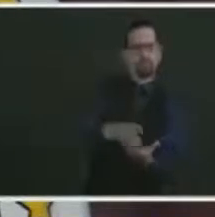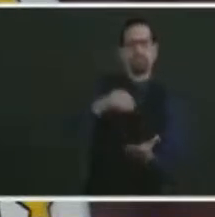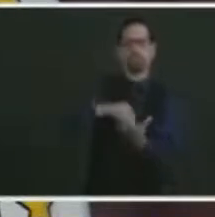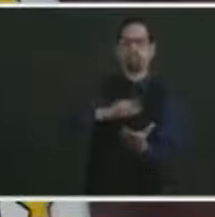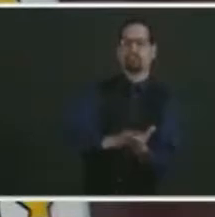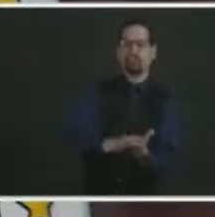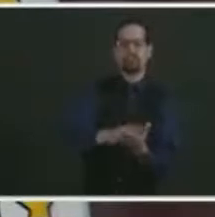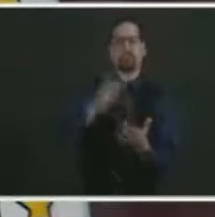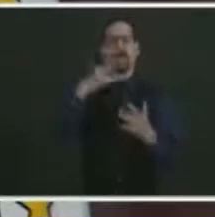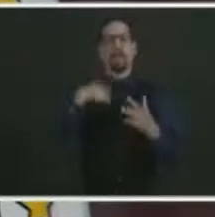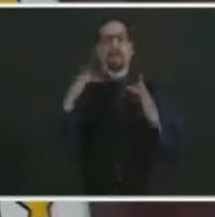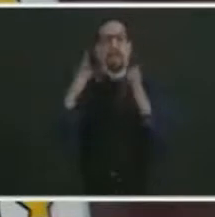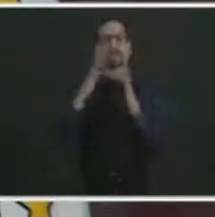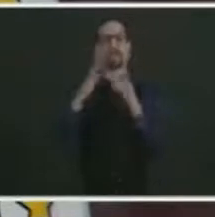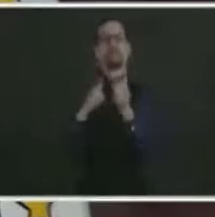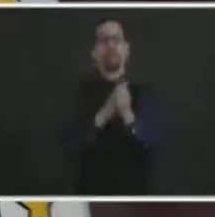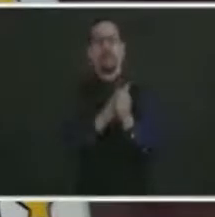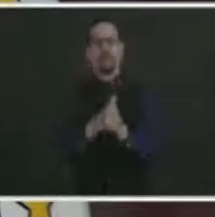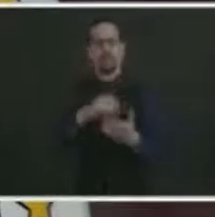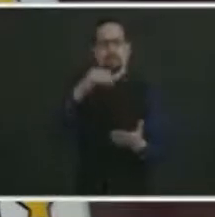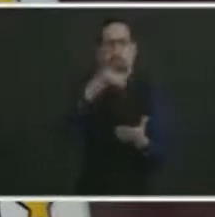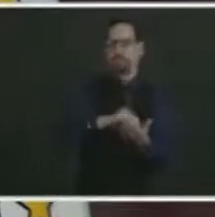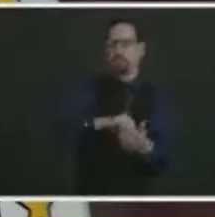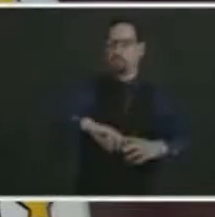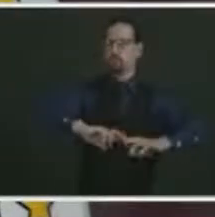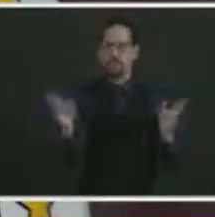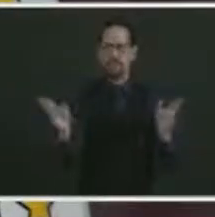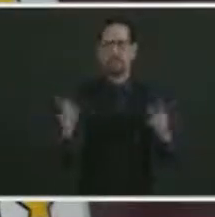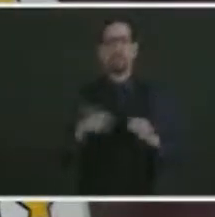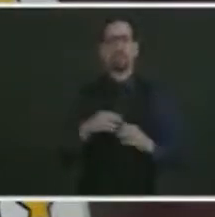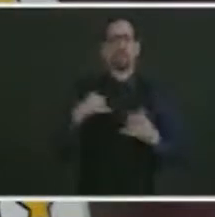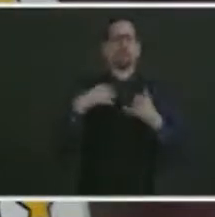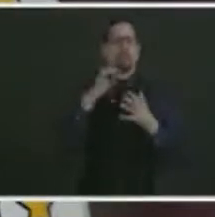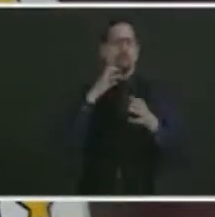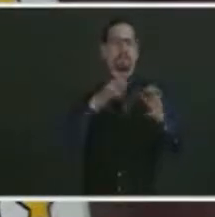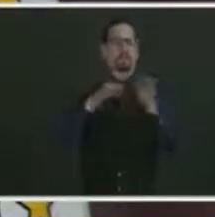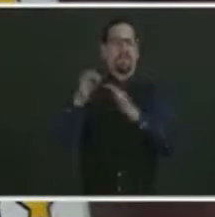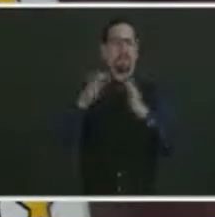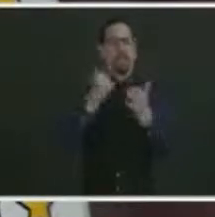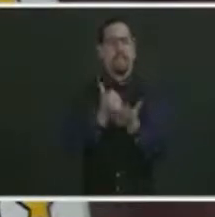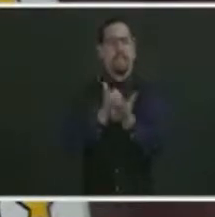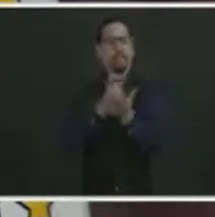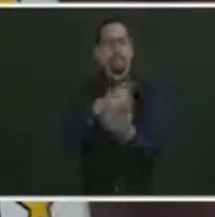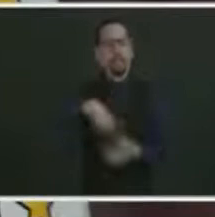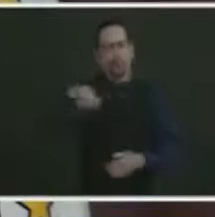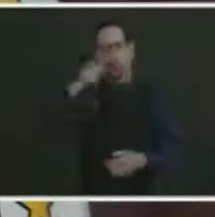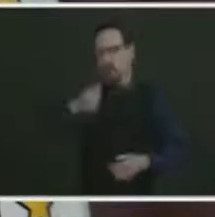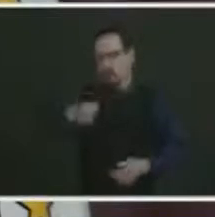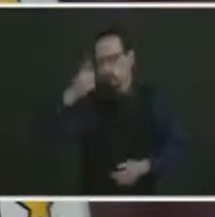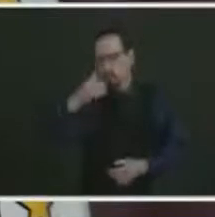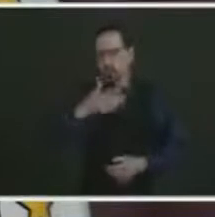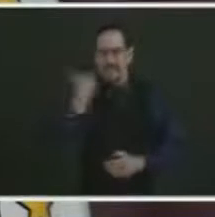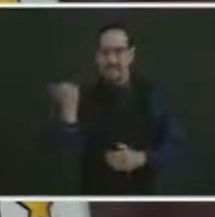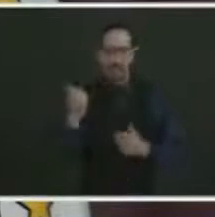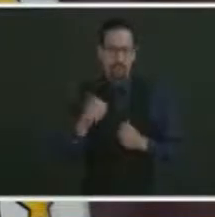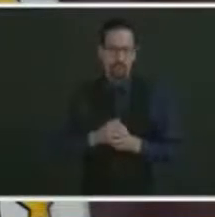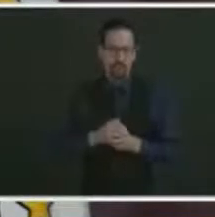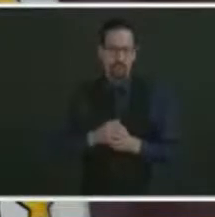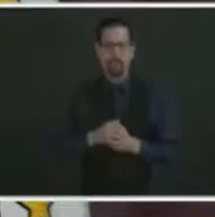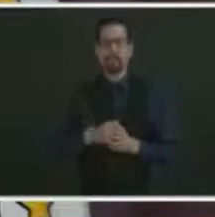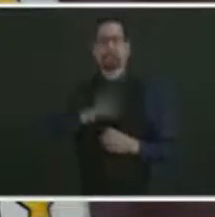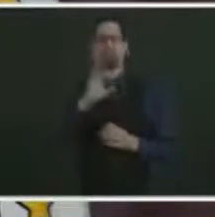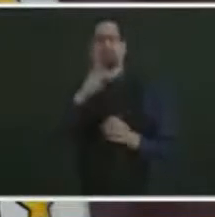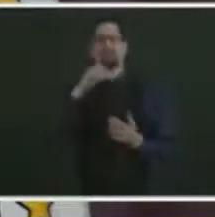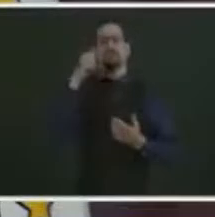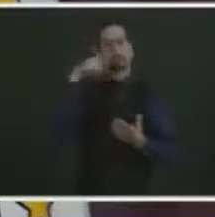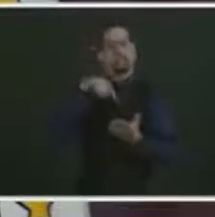you, you'll be more likely to opt in. So the number one thing you need to know is the Crush